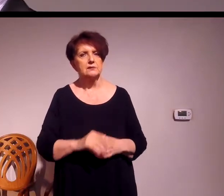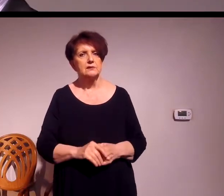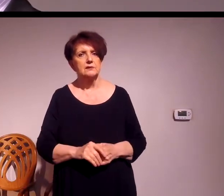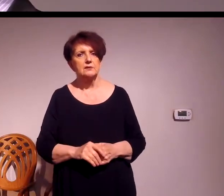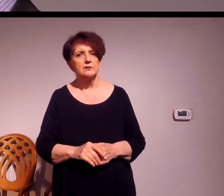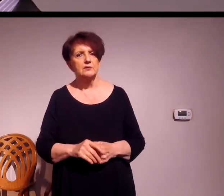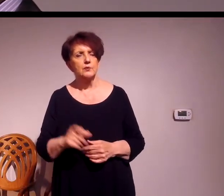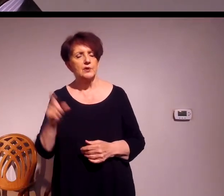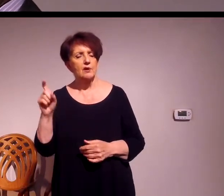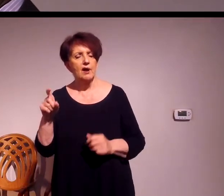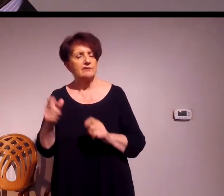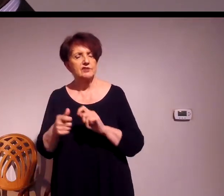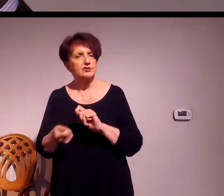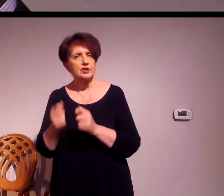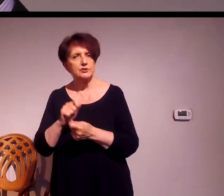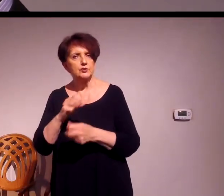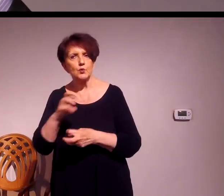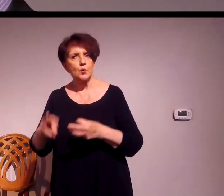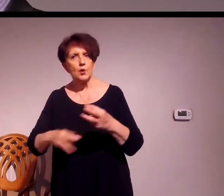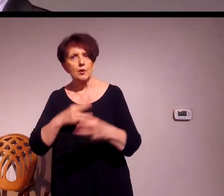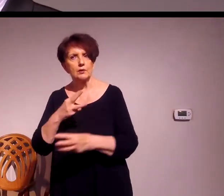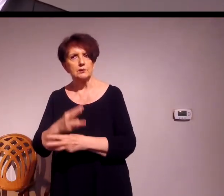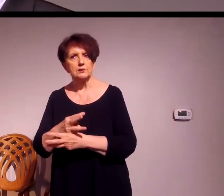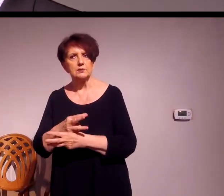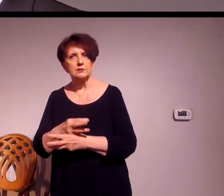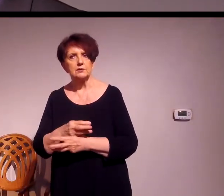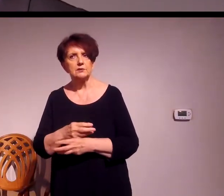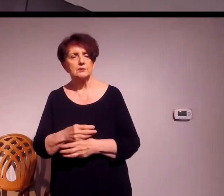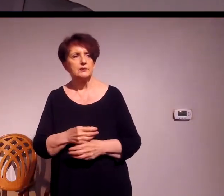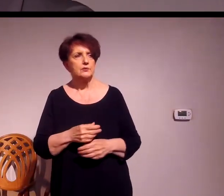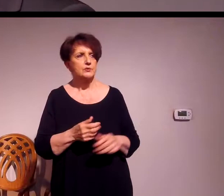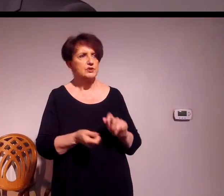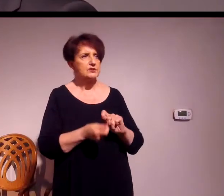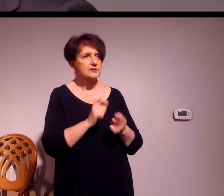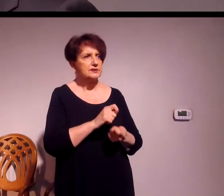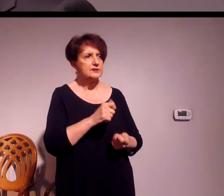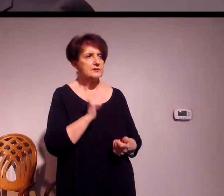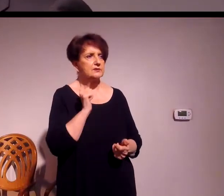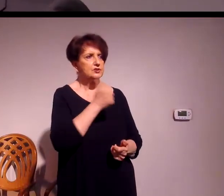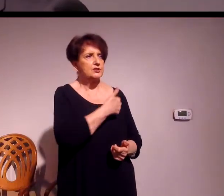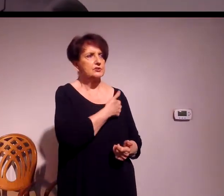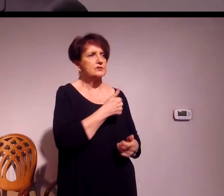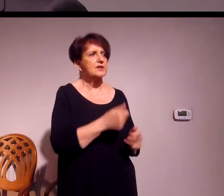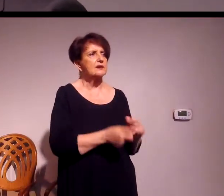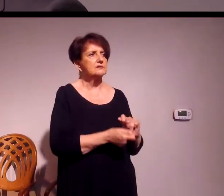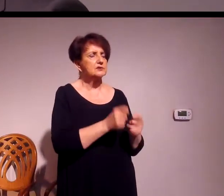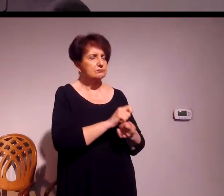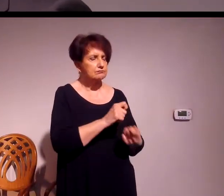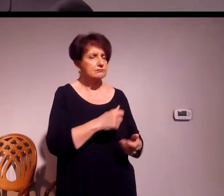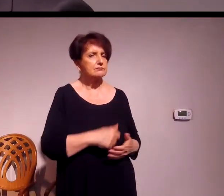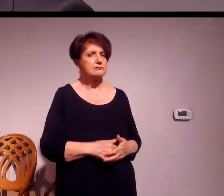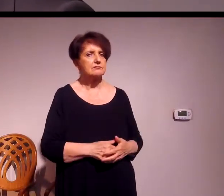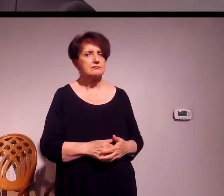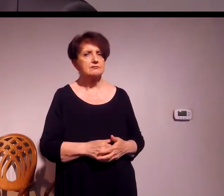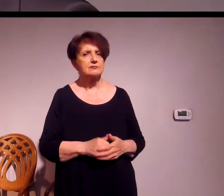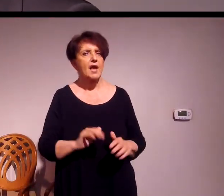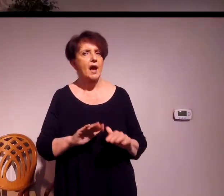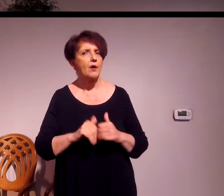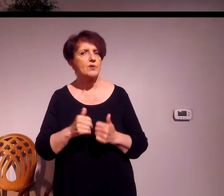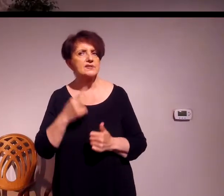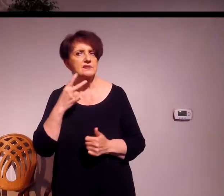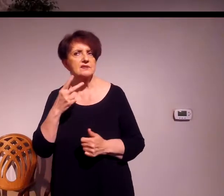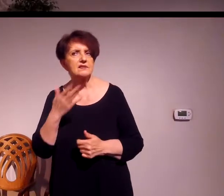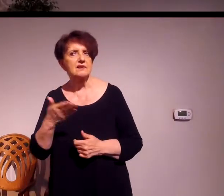We don't have to change the world. We just need to change ourselves, change the way we see things.